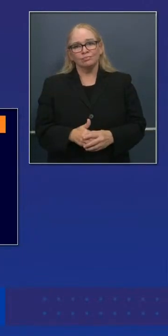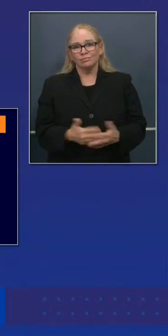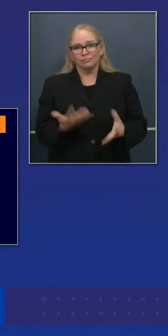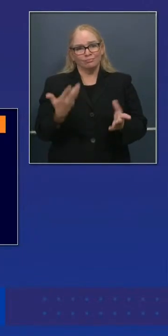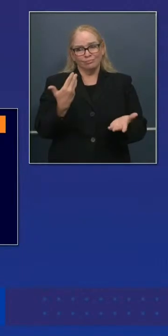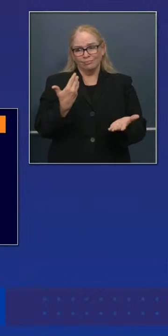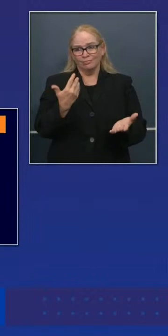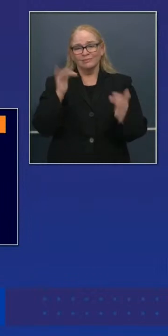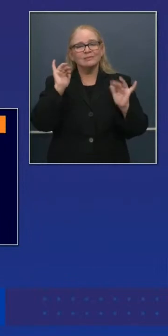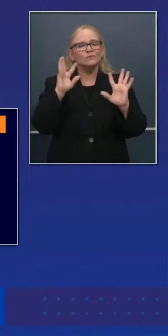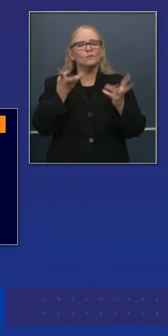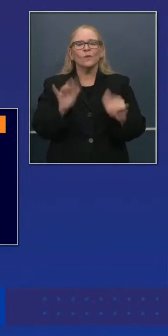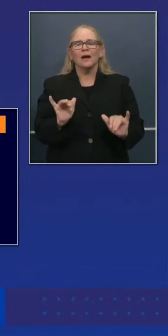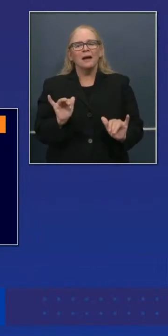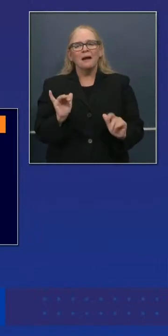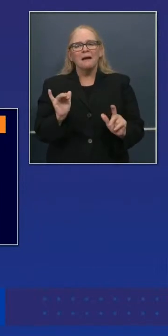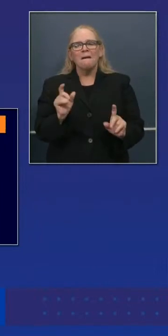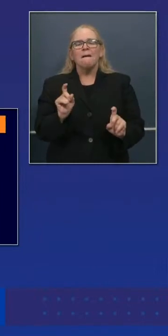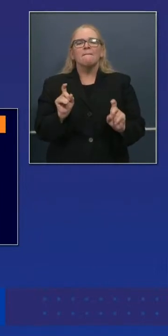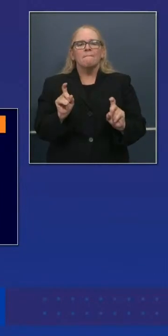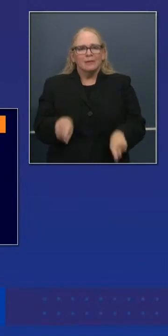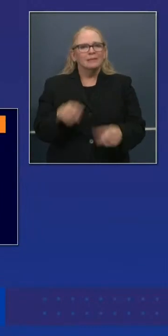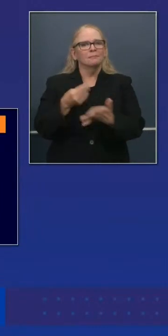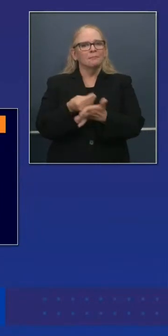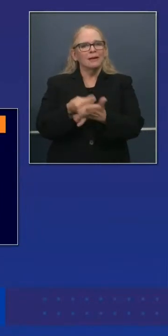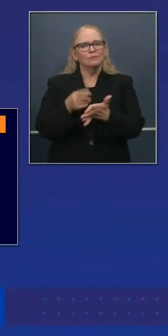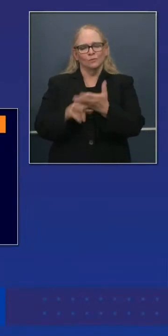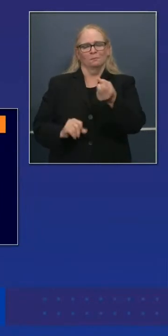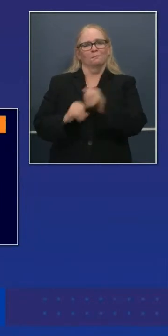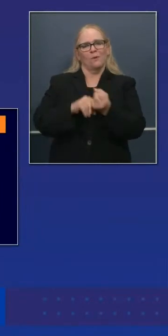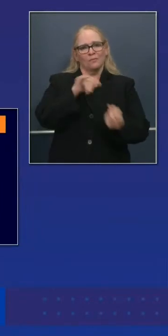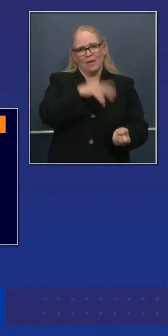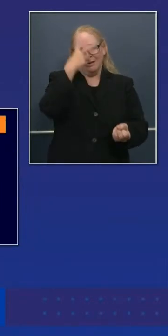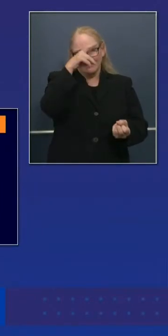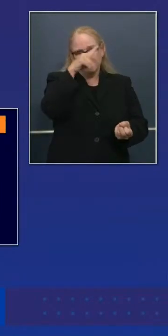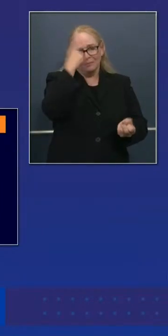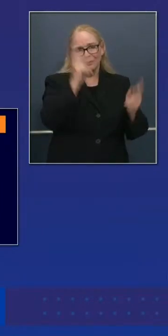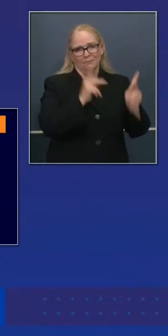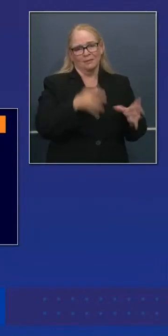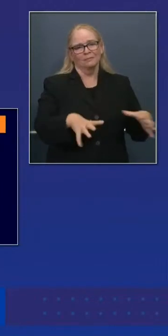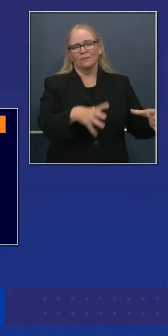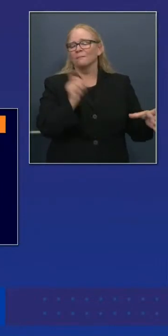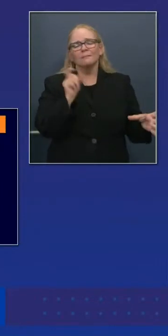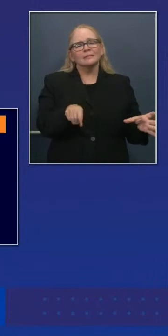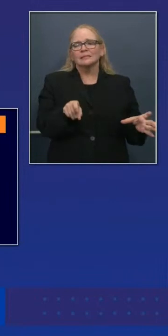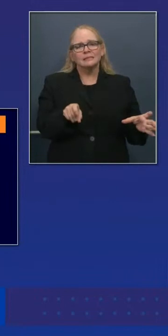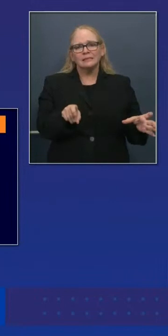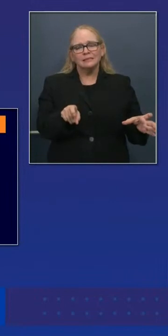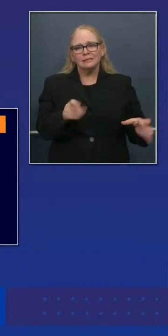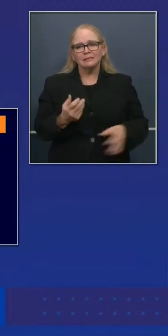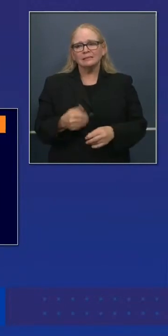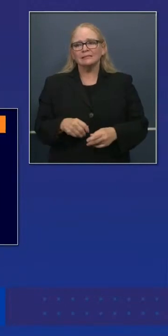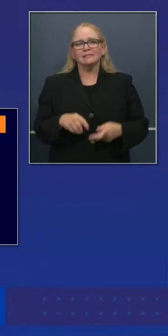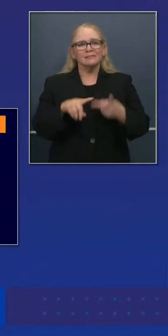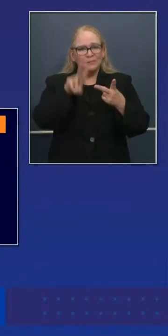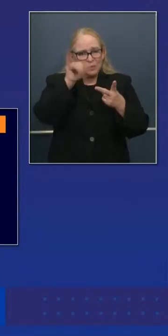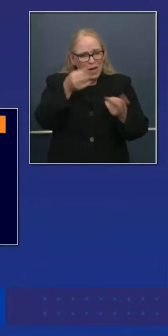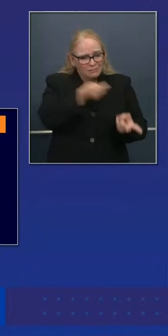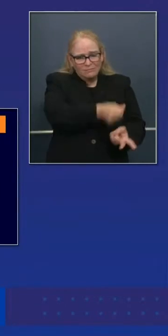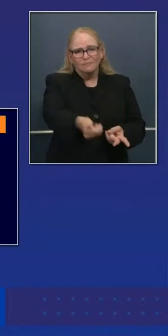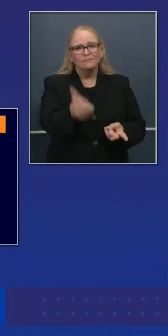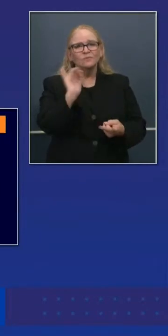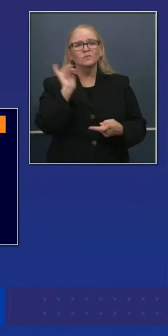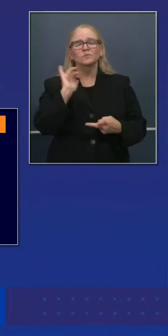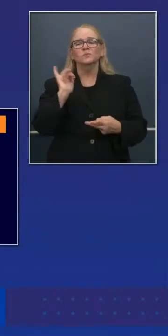of these resources and these broader efforts on UI, on evictions, on the issue of